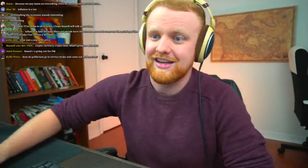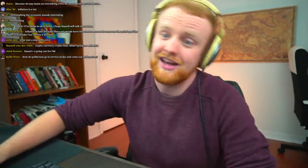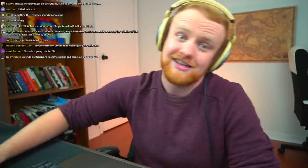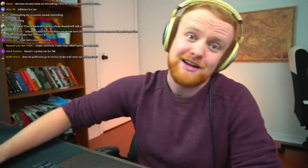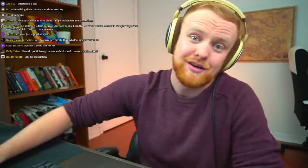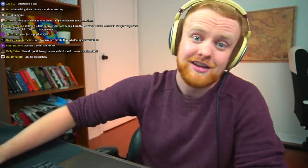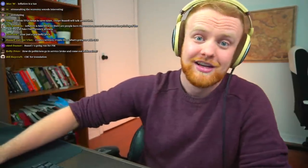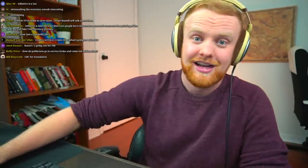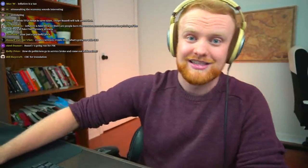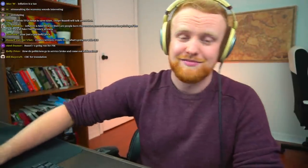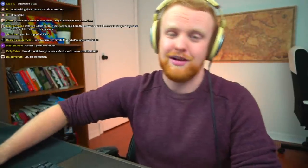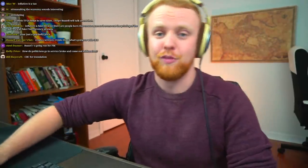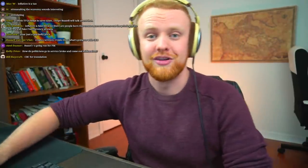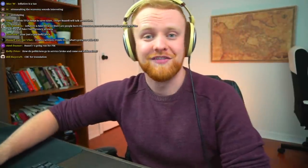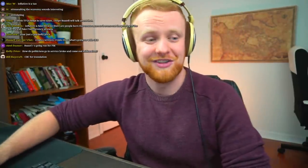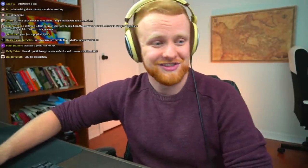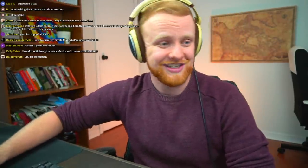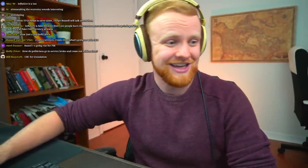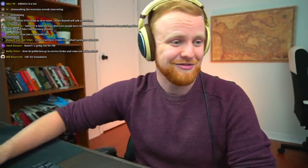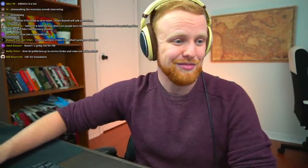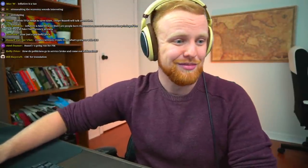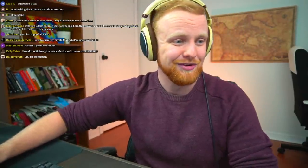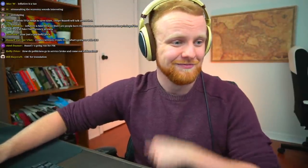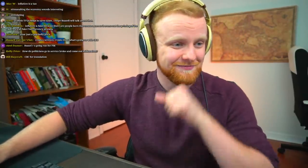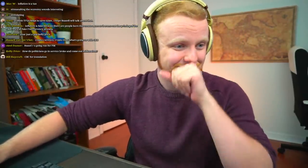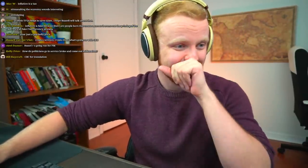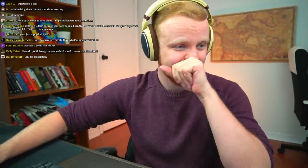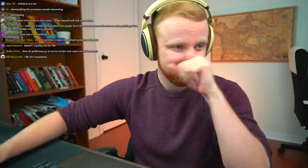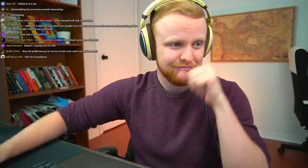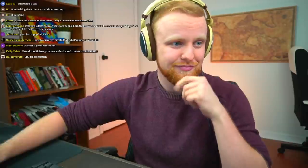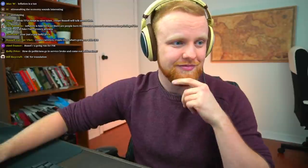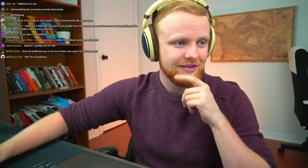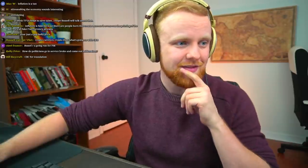connect in a time when it's more difficult to connect with people.